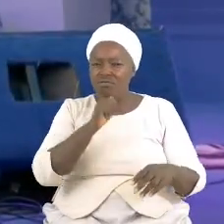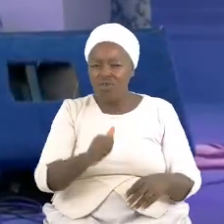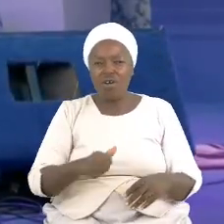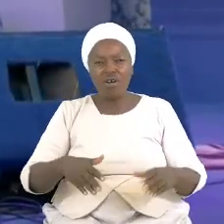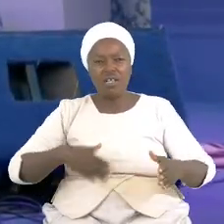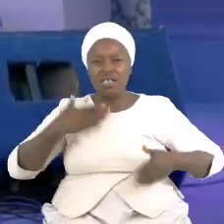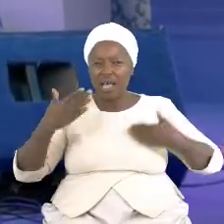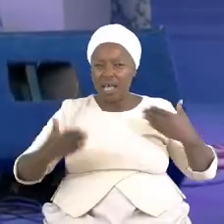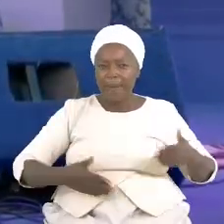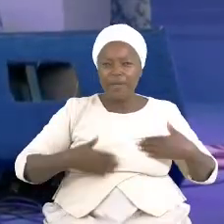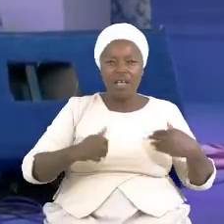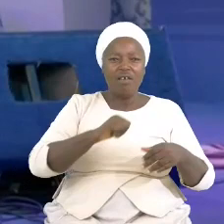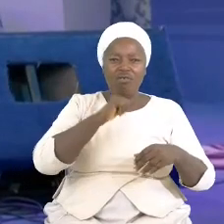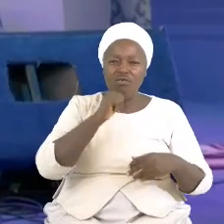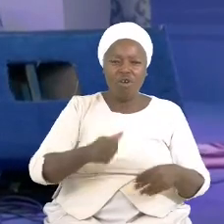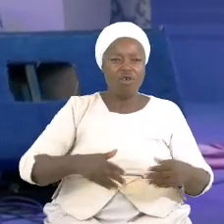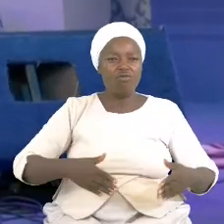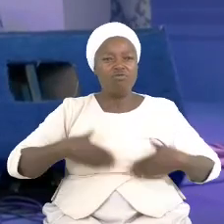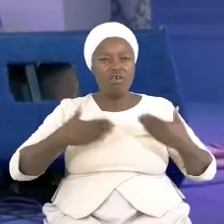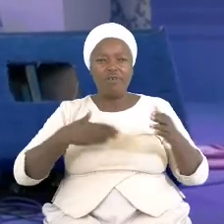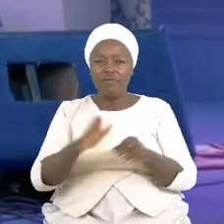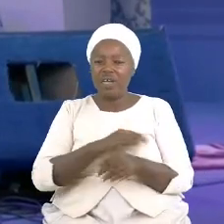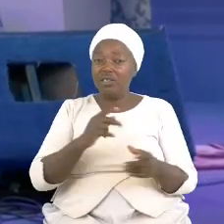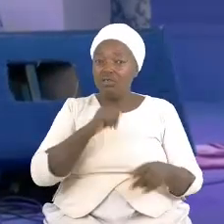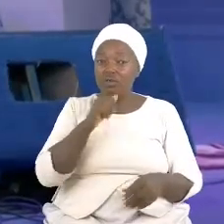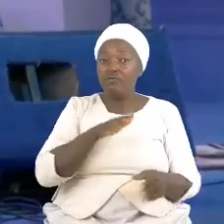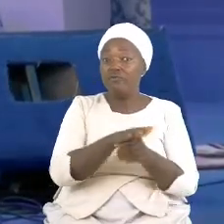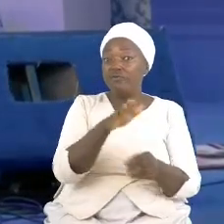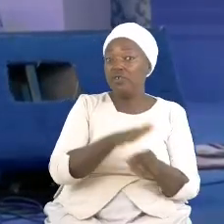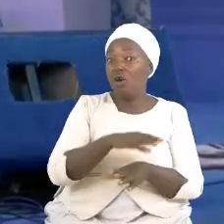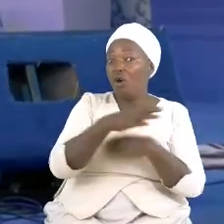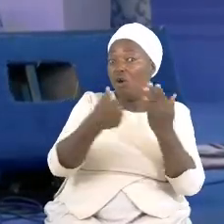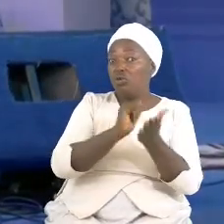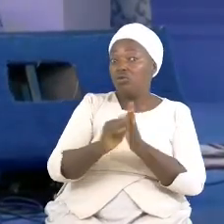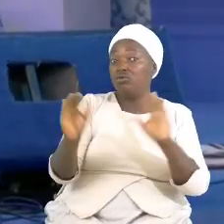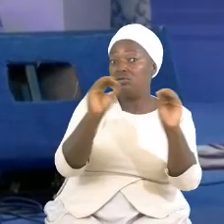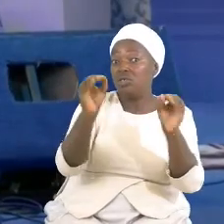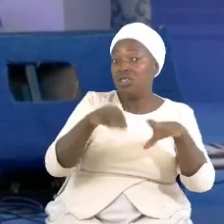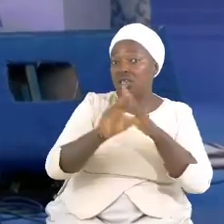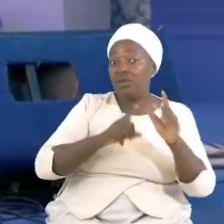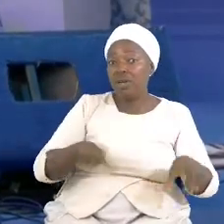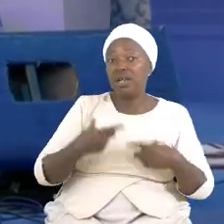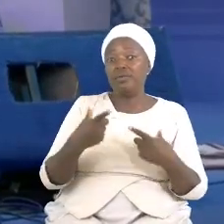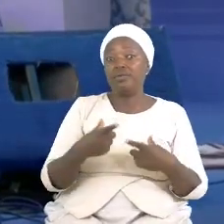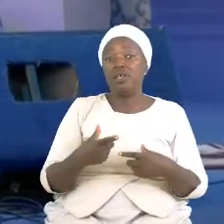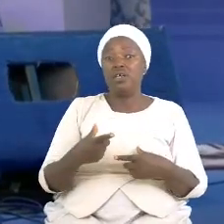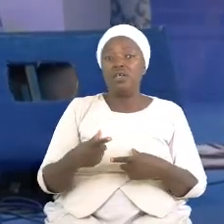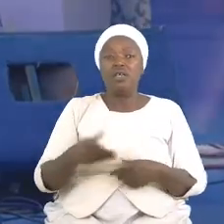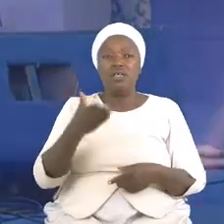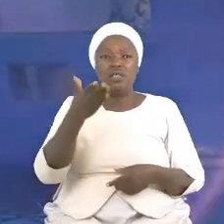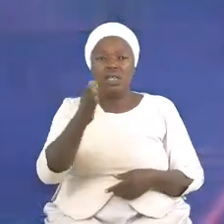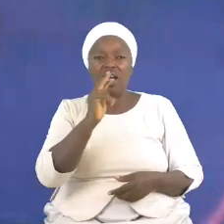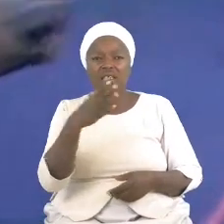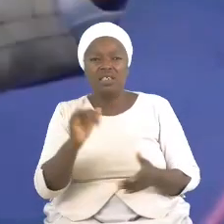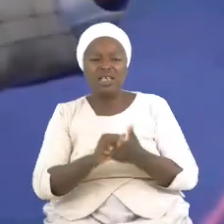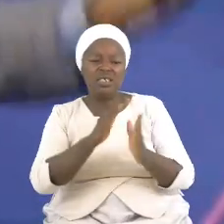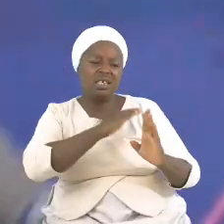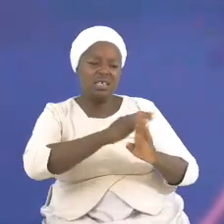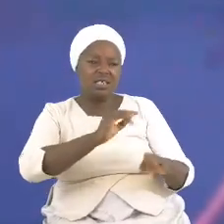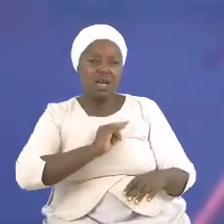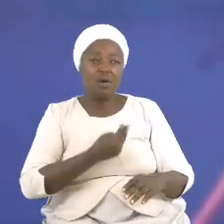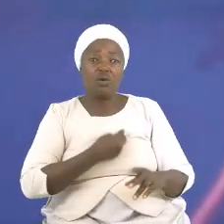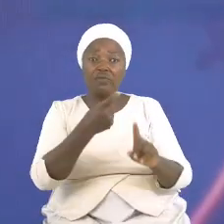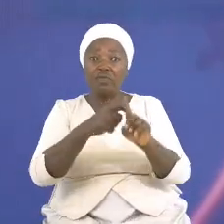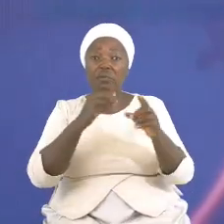joyful, not fulfilled. All those knots in our lives, they are the things that hinder us from having